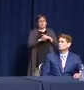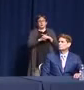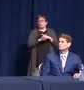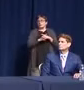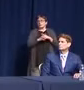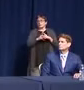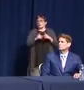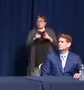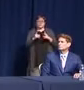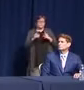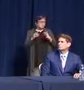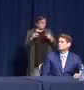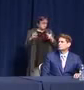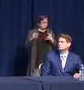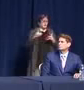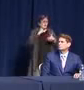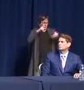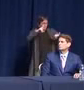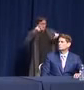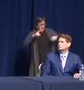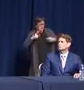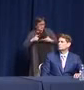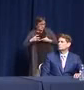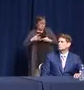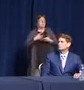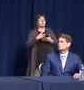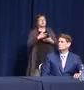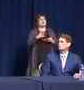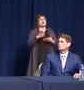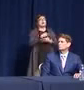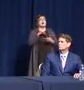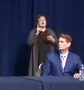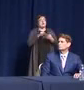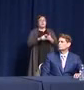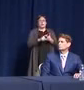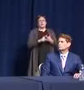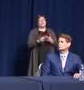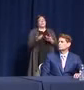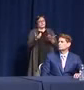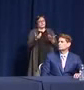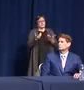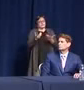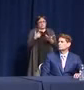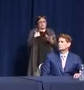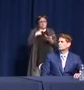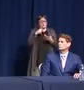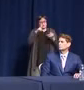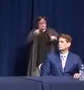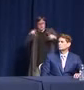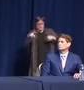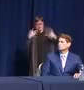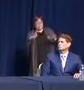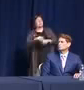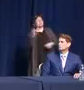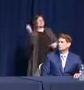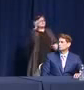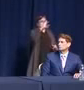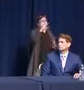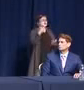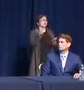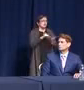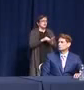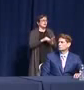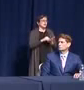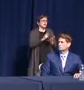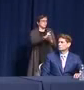are collected. And then each week that cash will be replenished and we'll be able to continue operations 7 days a week. May I